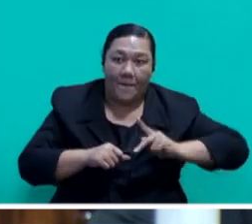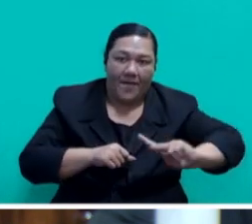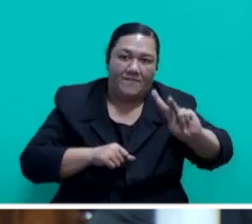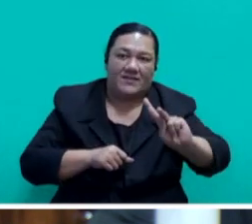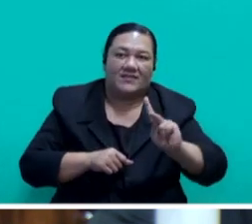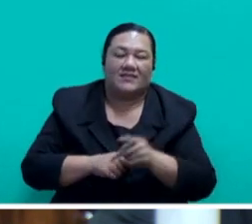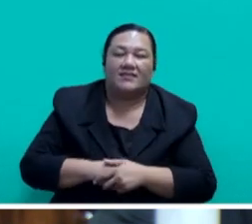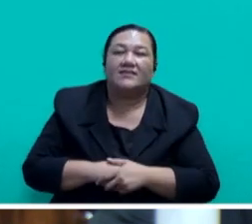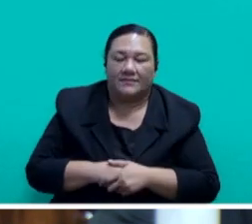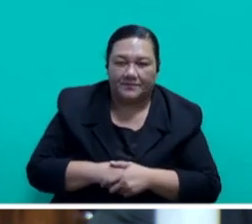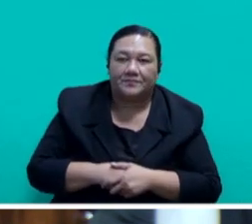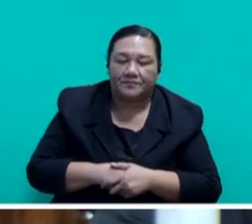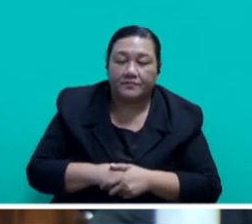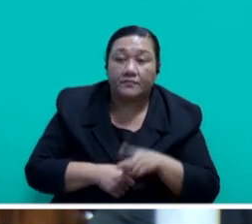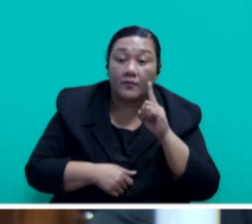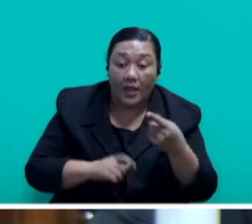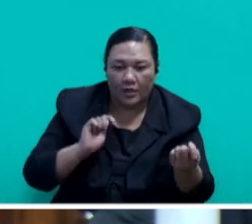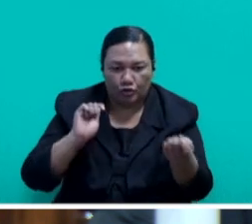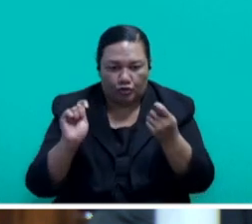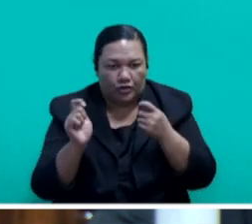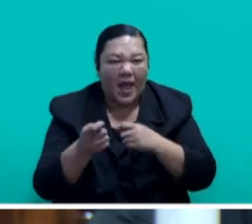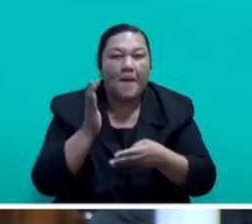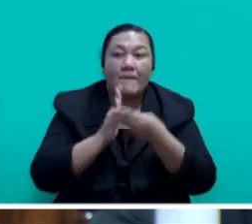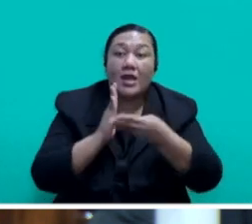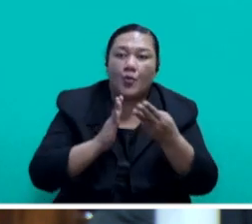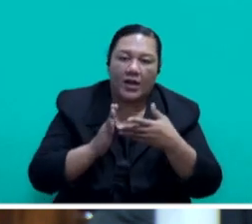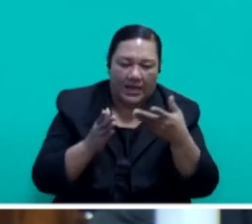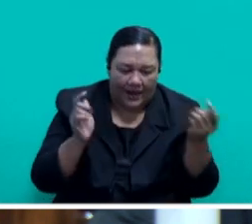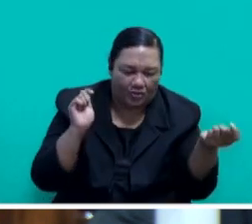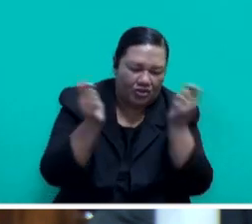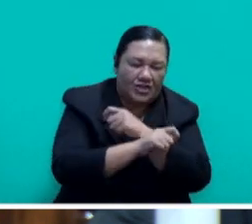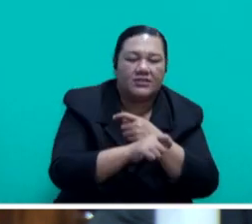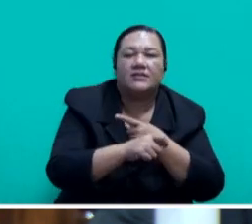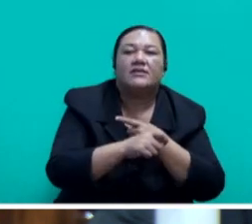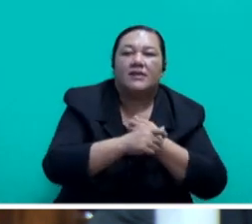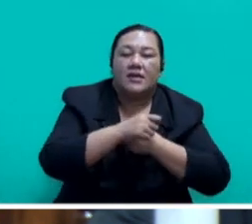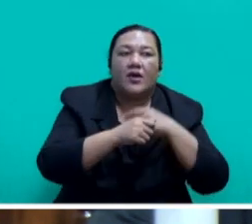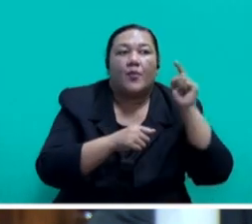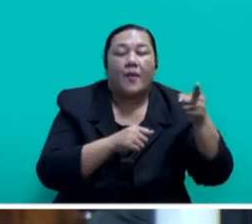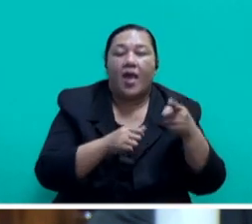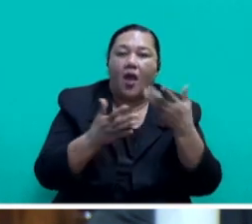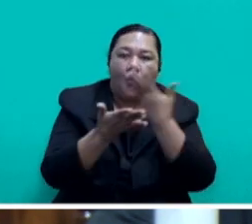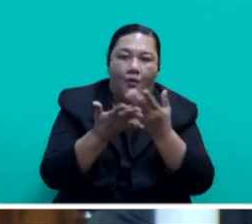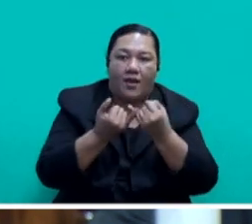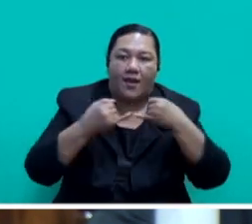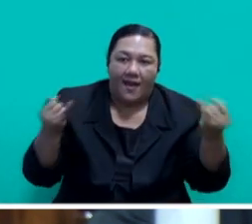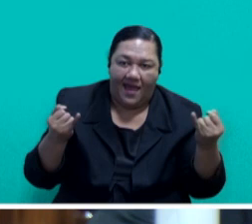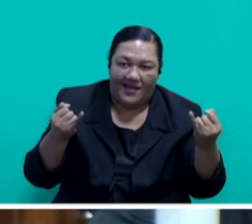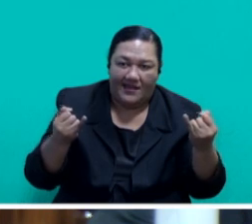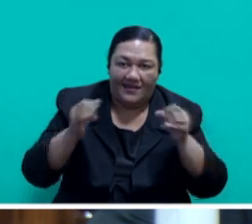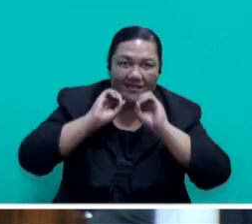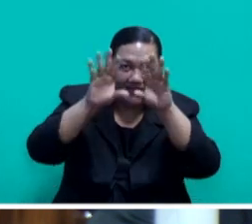larger government doing business project, we are transitioning from manual systems to digital transformation. By August 31st, 2023, Mr. Speaker, sir, we will pilot